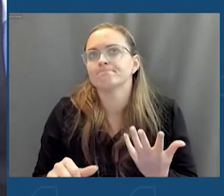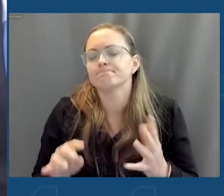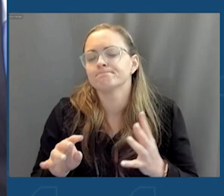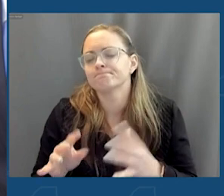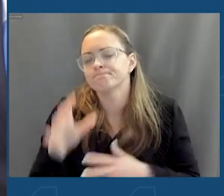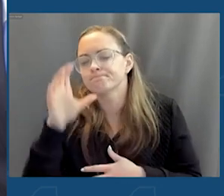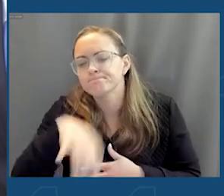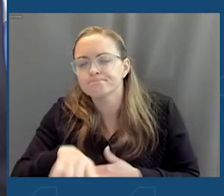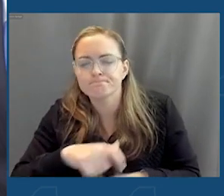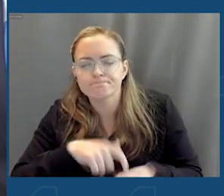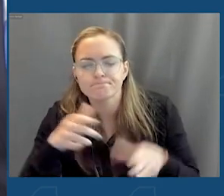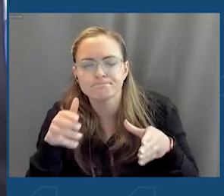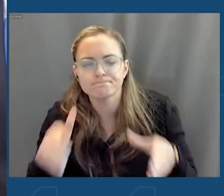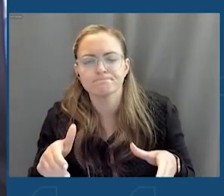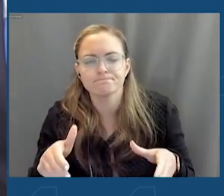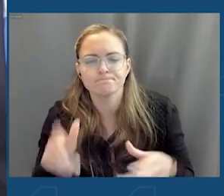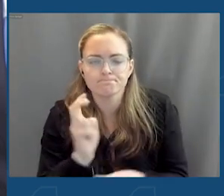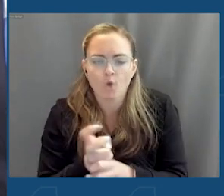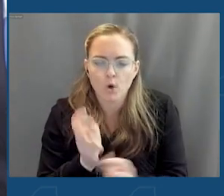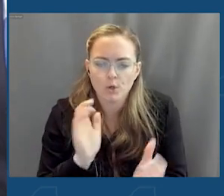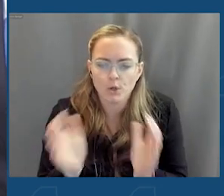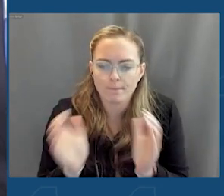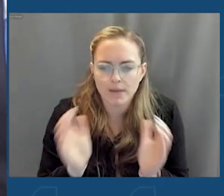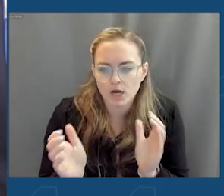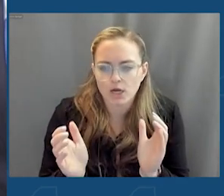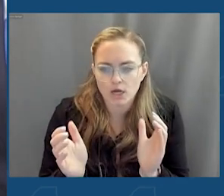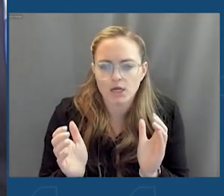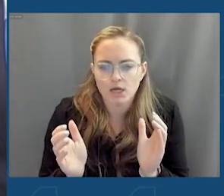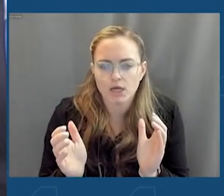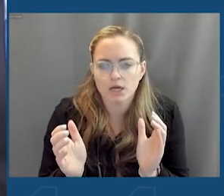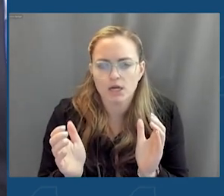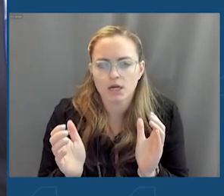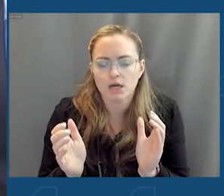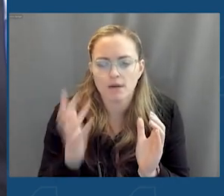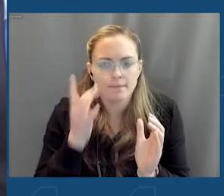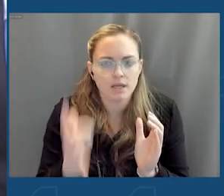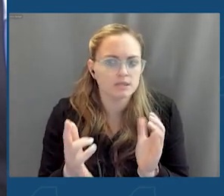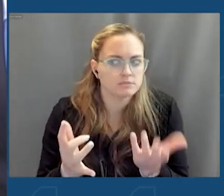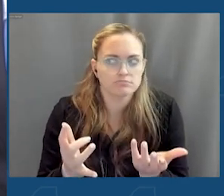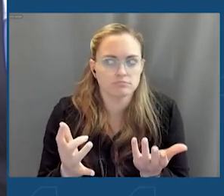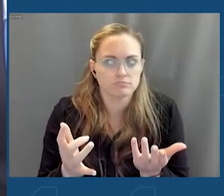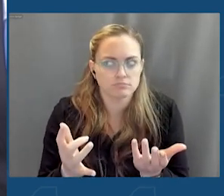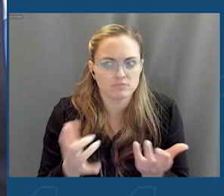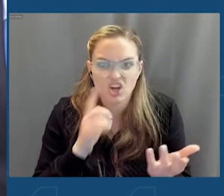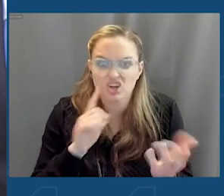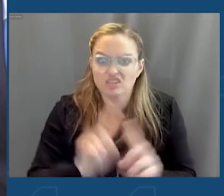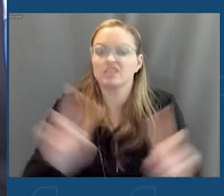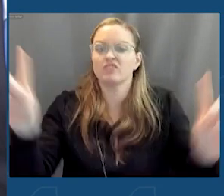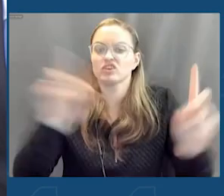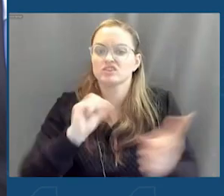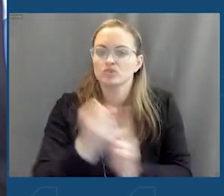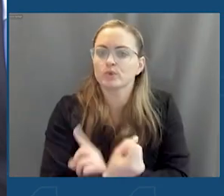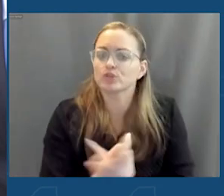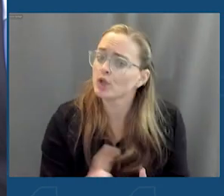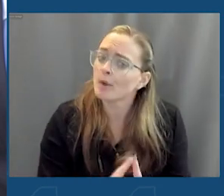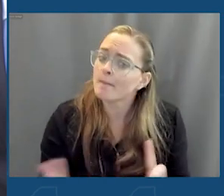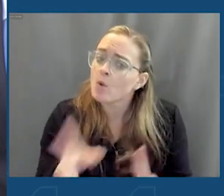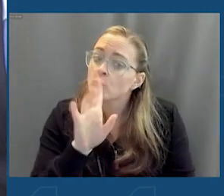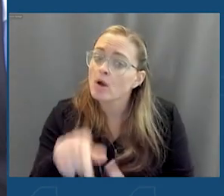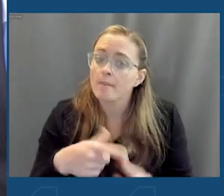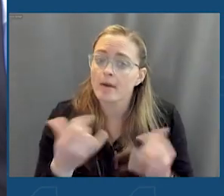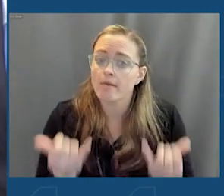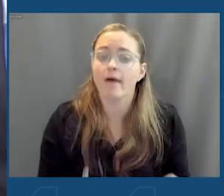frame. And it's almost hard to compare ourselves to that time frame because they were extraordinary circumstances. But what we want to talk about is